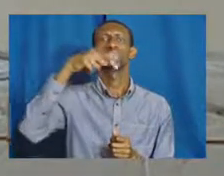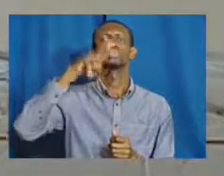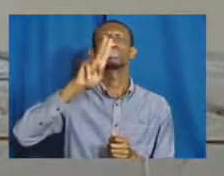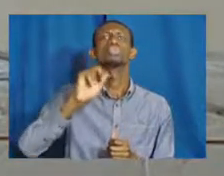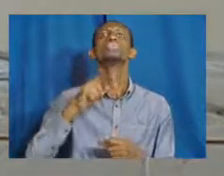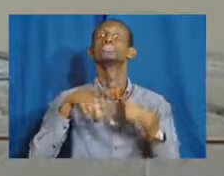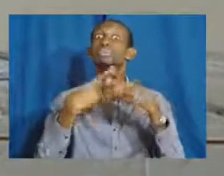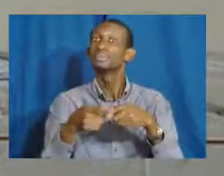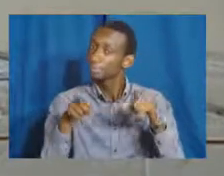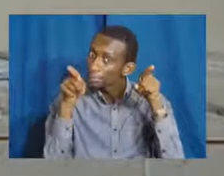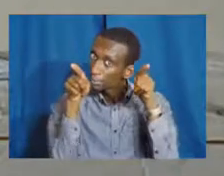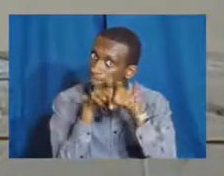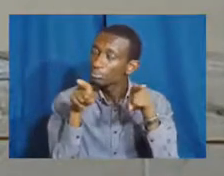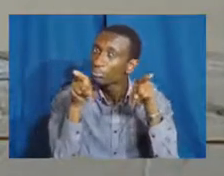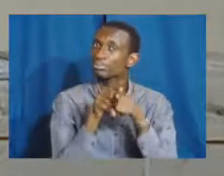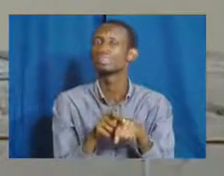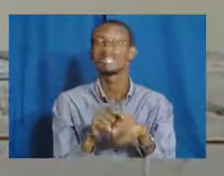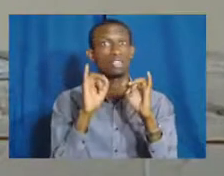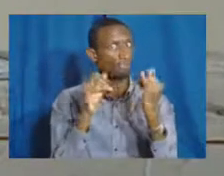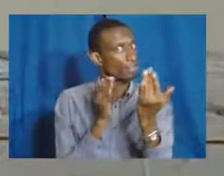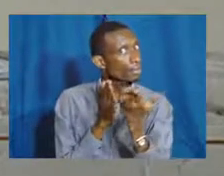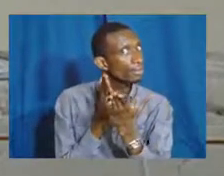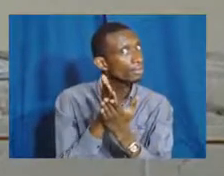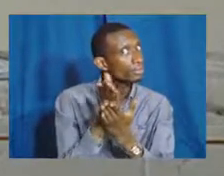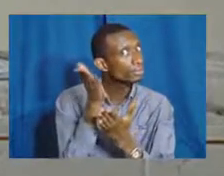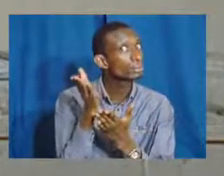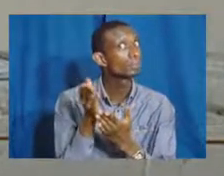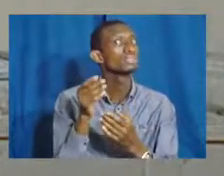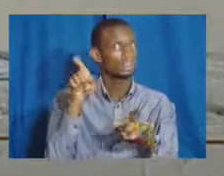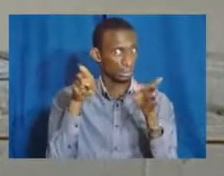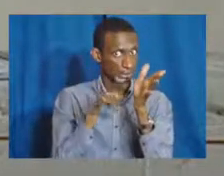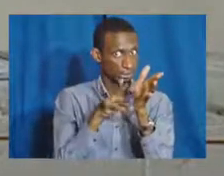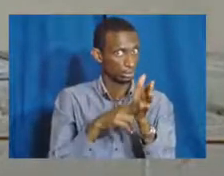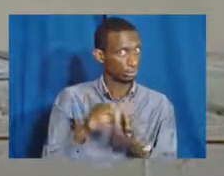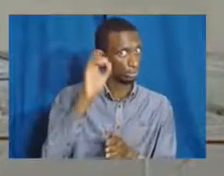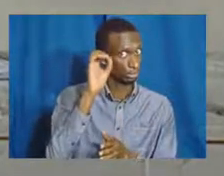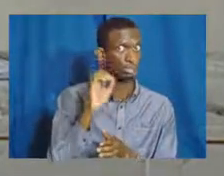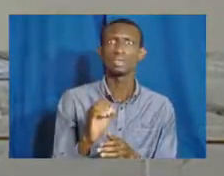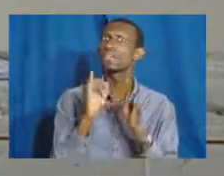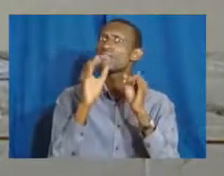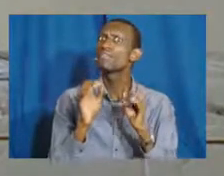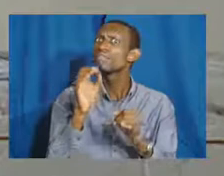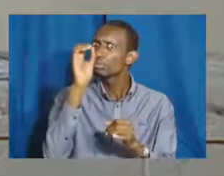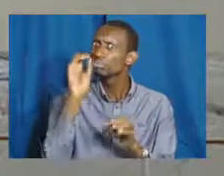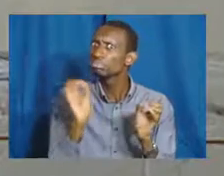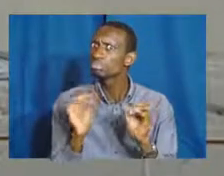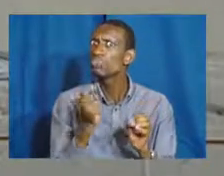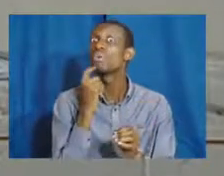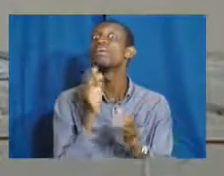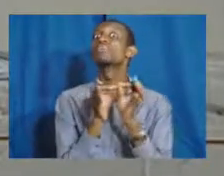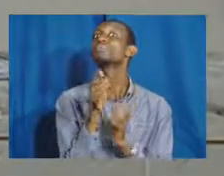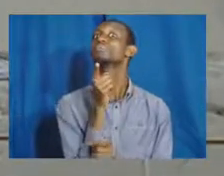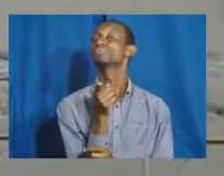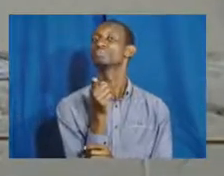course, when the right-hand side is equal to 0. If it is not 0, you have to expand. Another